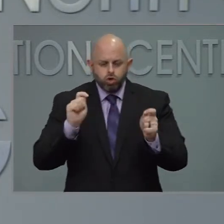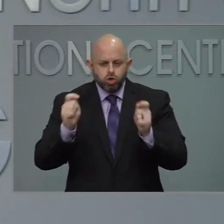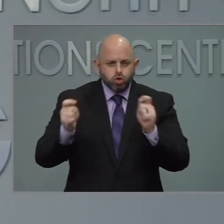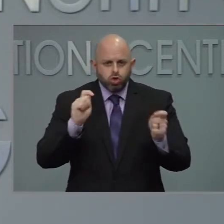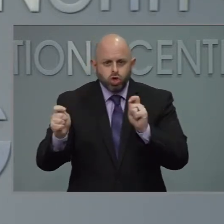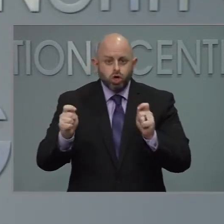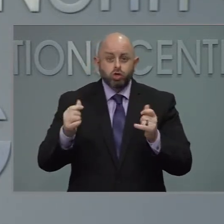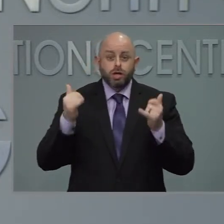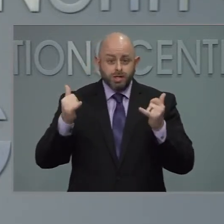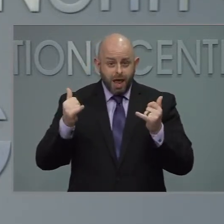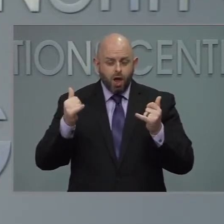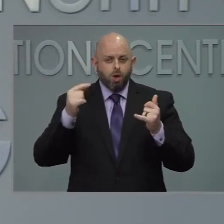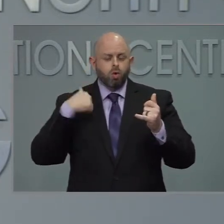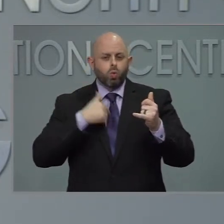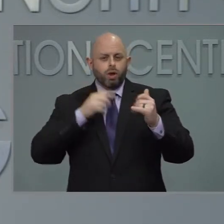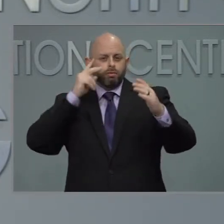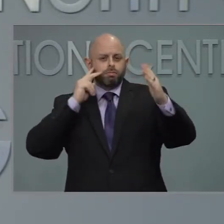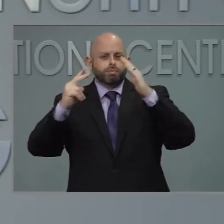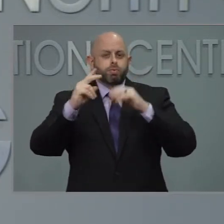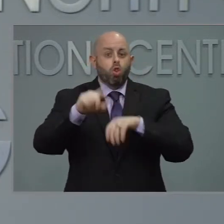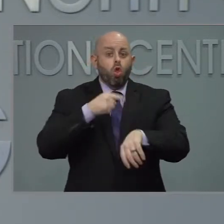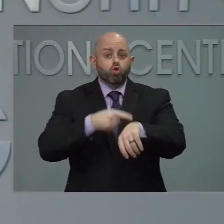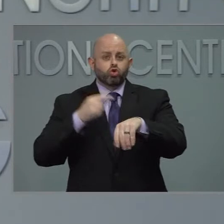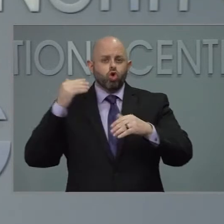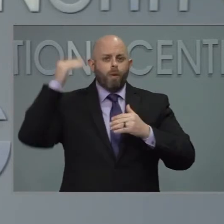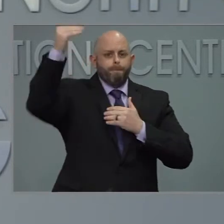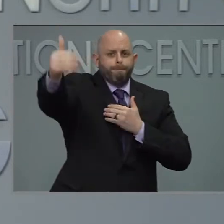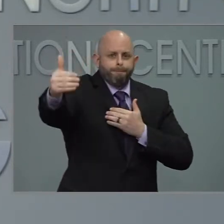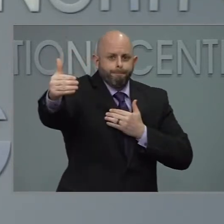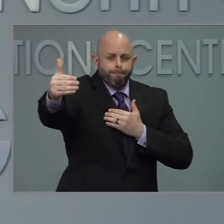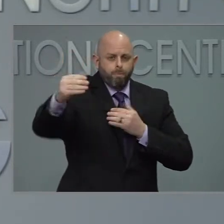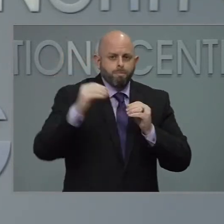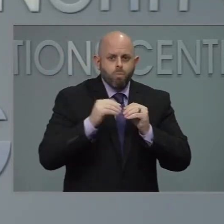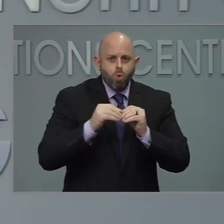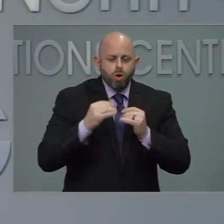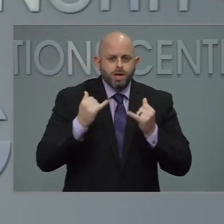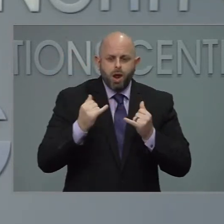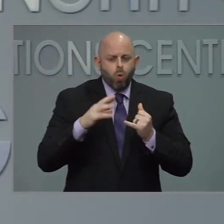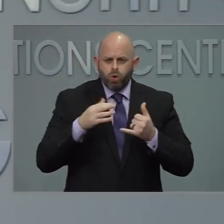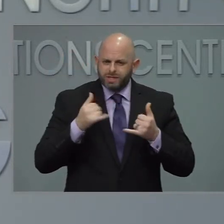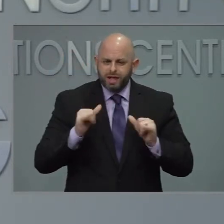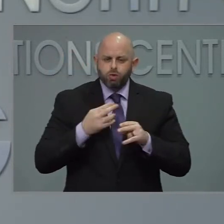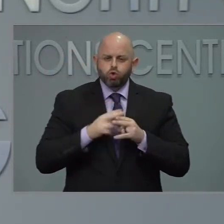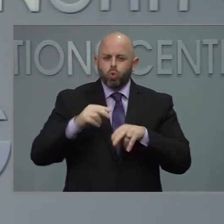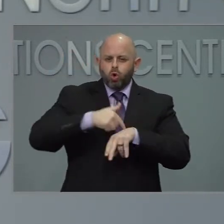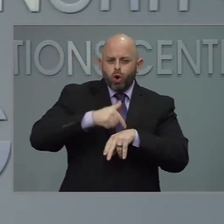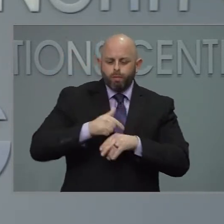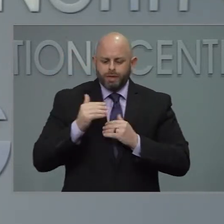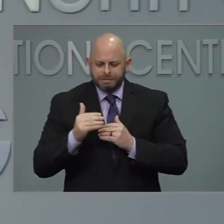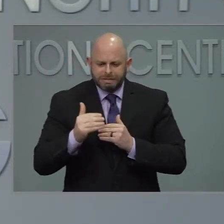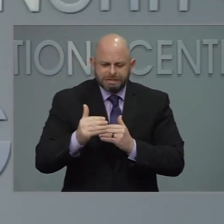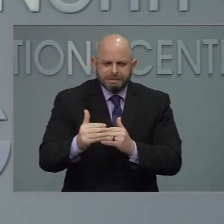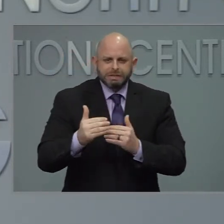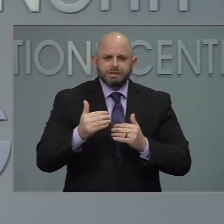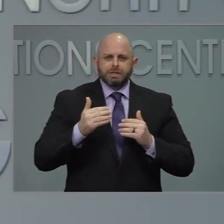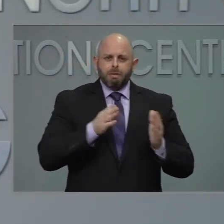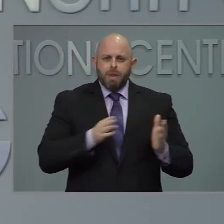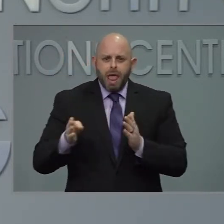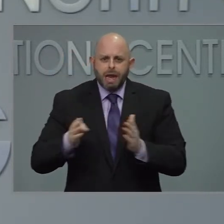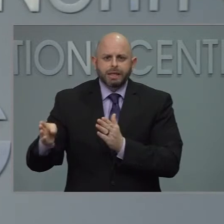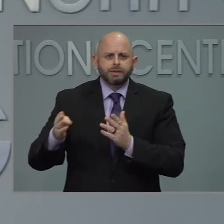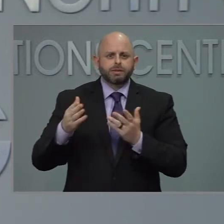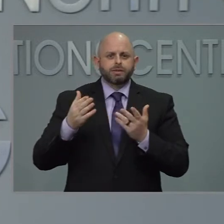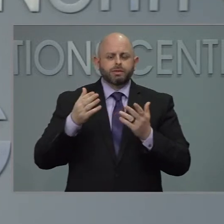where long-term planning on the COVID response it can become the norm, or is it going to be becoming the norm very shortly as far